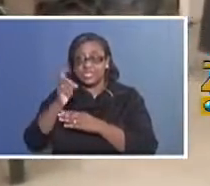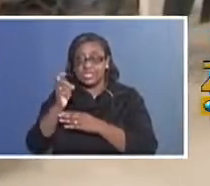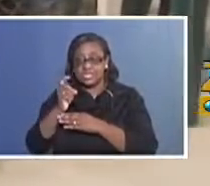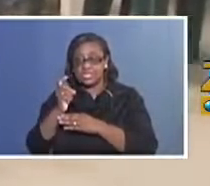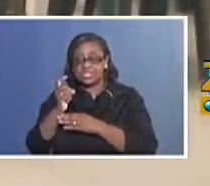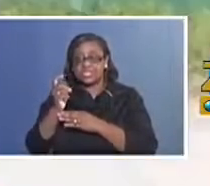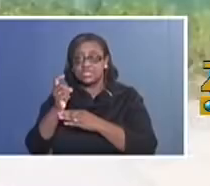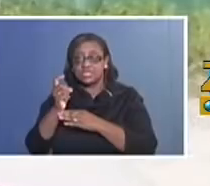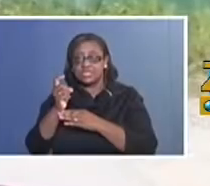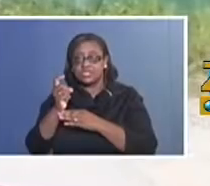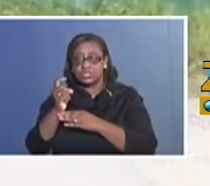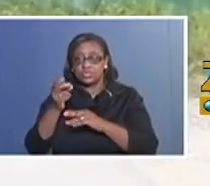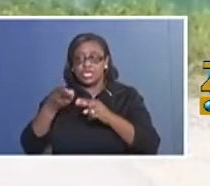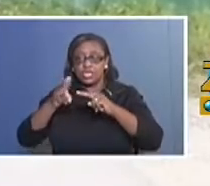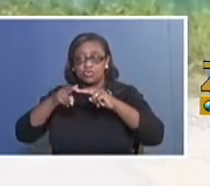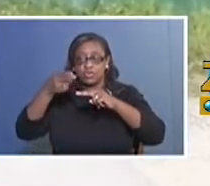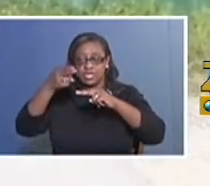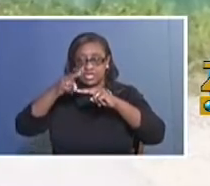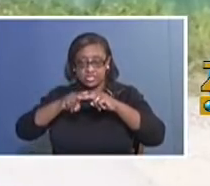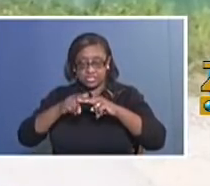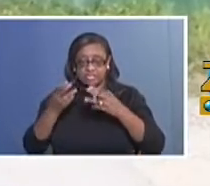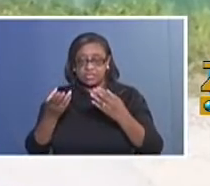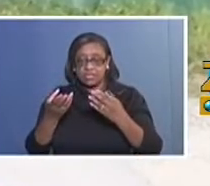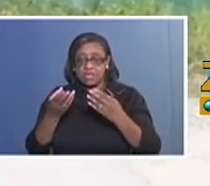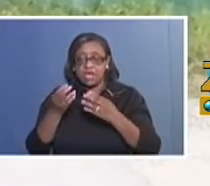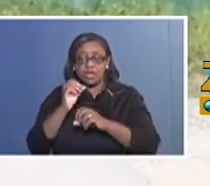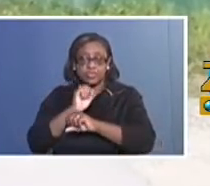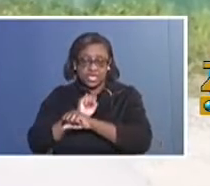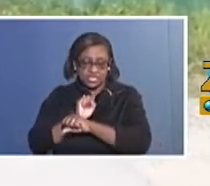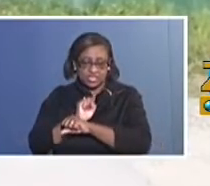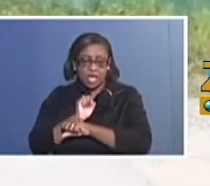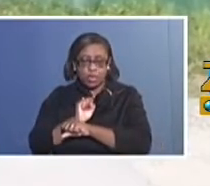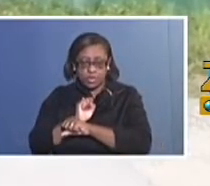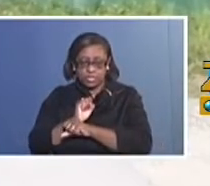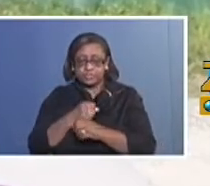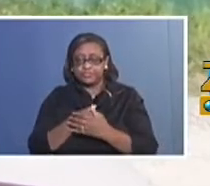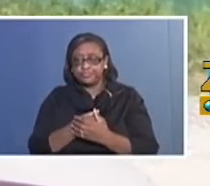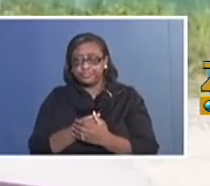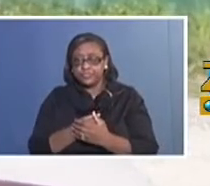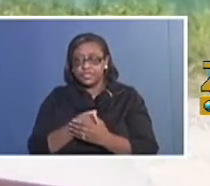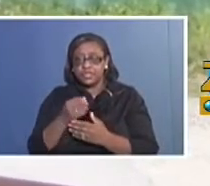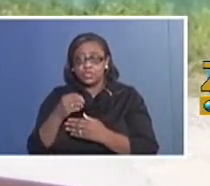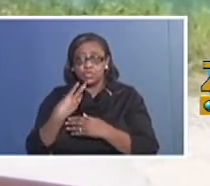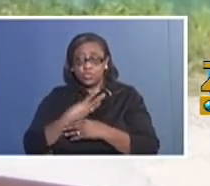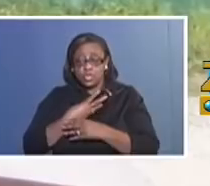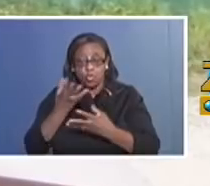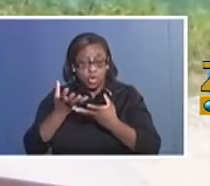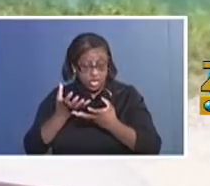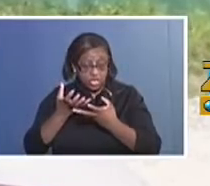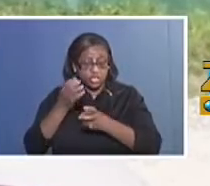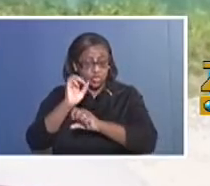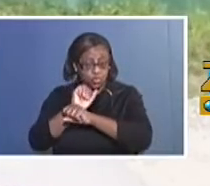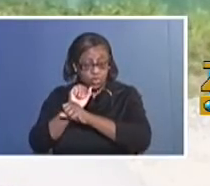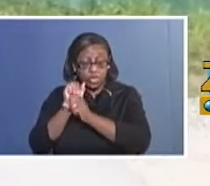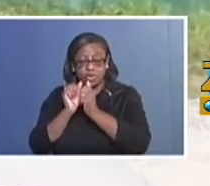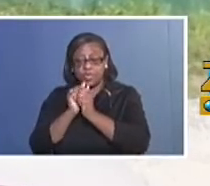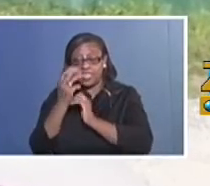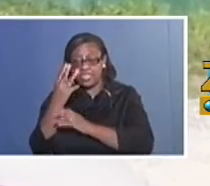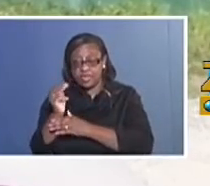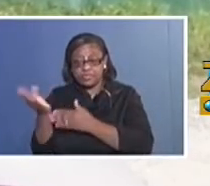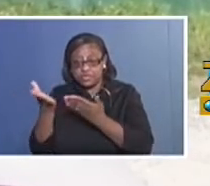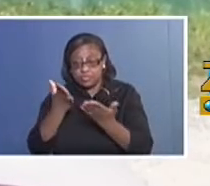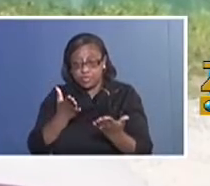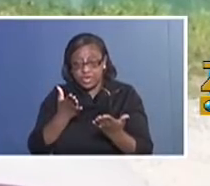output. We'll be working a lot with the local farmers. They have a farmers association here. We look forward to working with some of the local farmers and bringing their produce